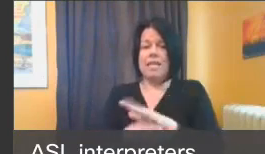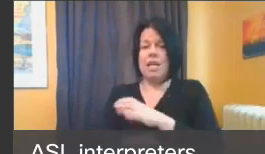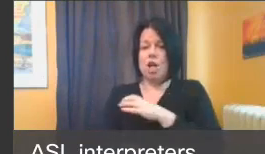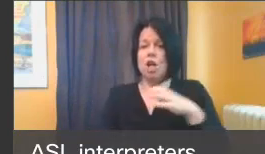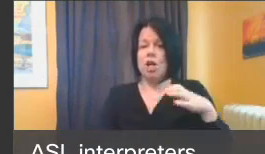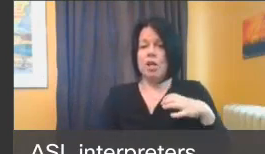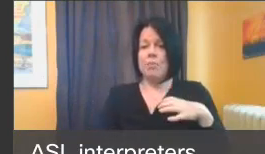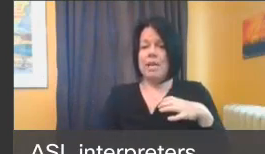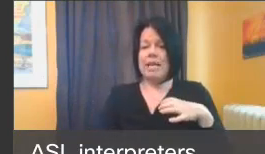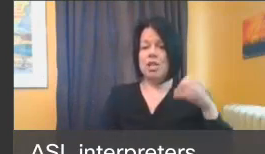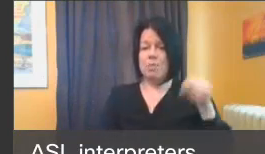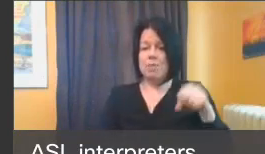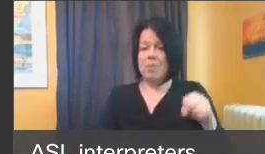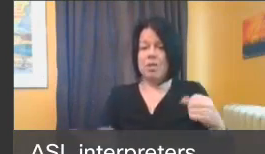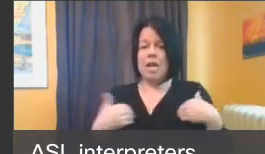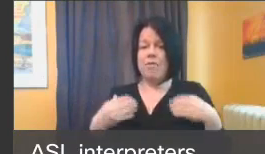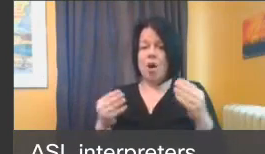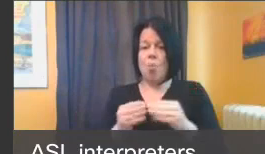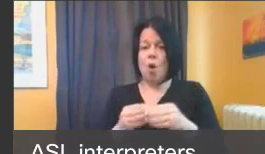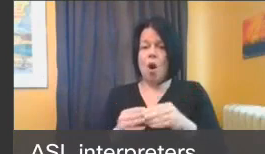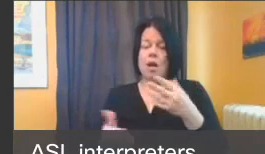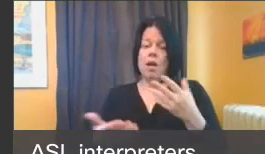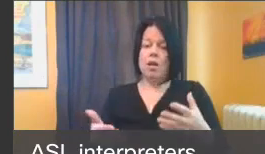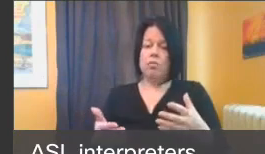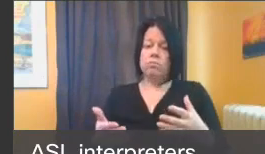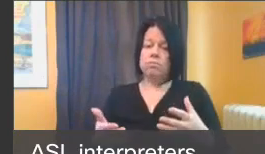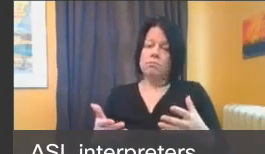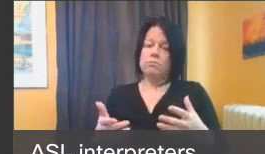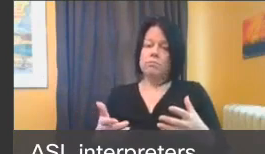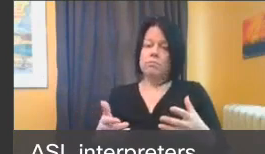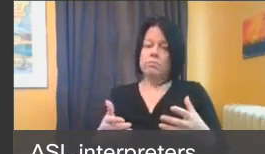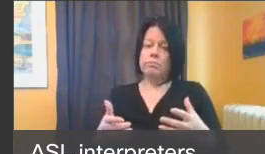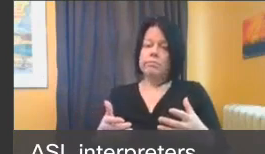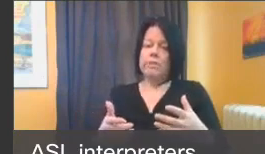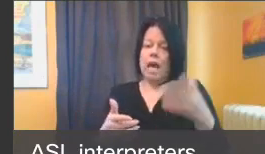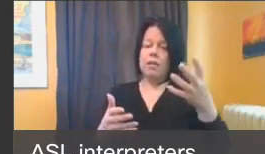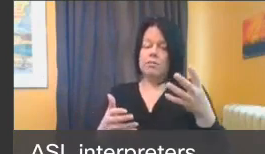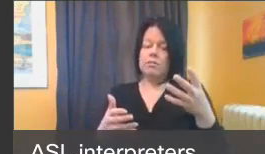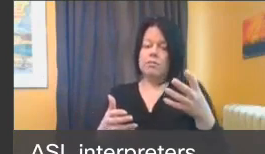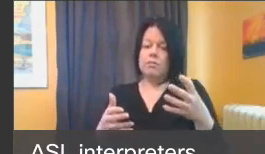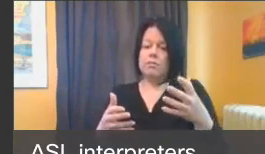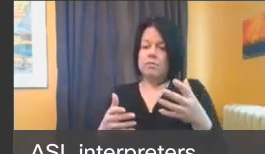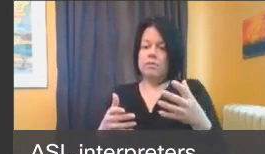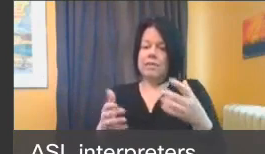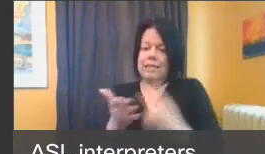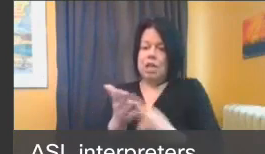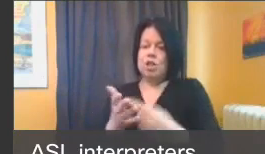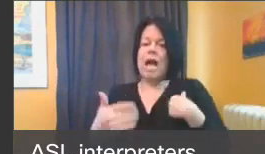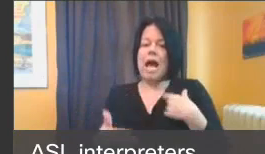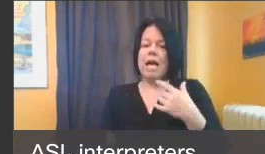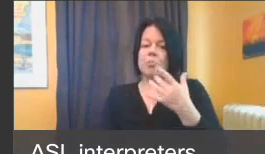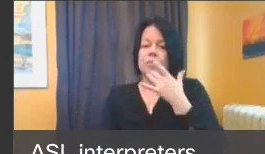contribute to a more robust discussion, I would like to propose saving that for the next business meeting so that members